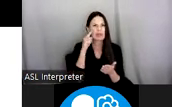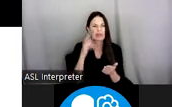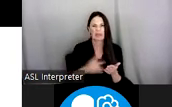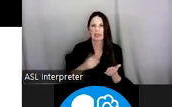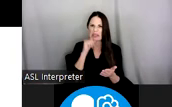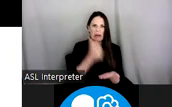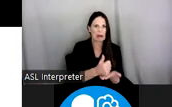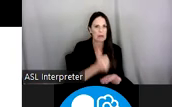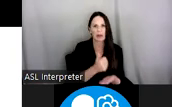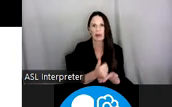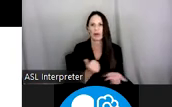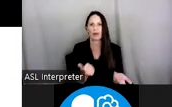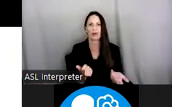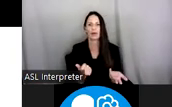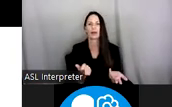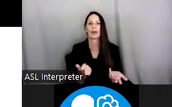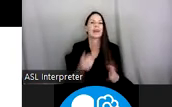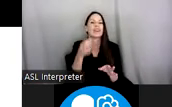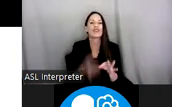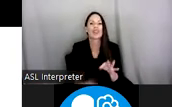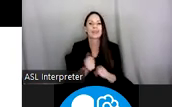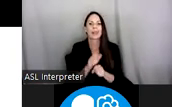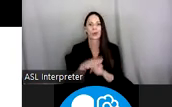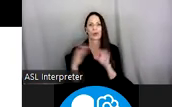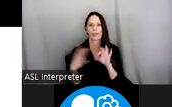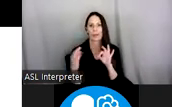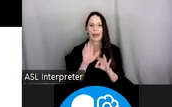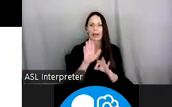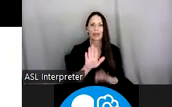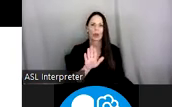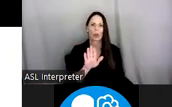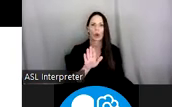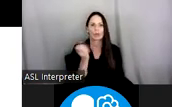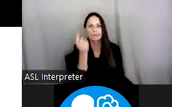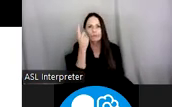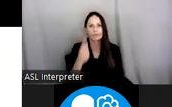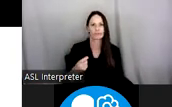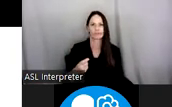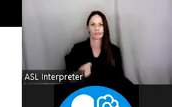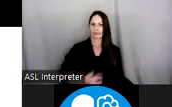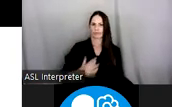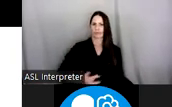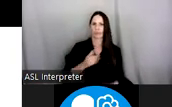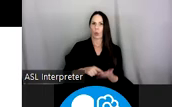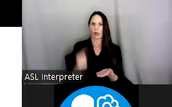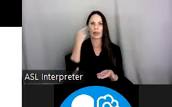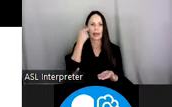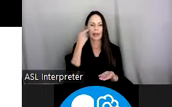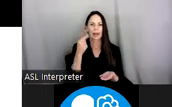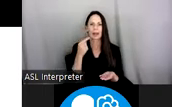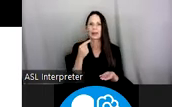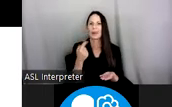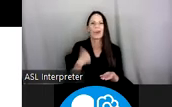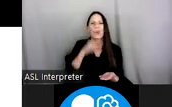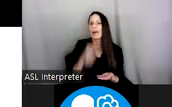So just to get your feedback and your insight in what you think. So we're not going to leave the committee out or